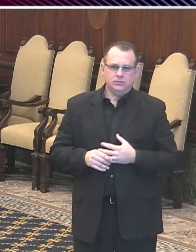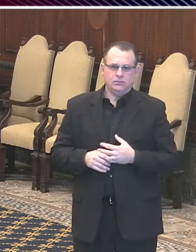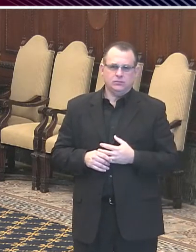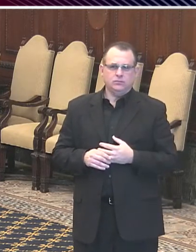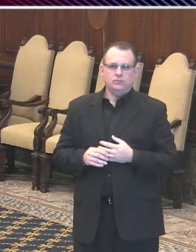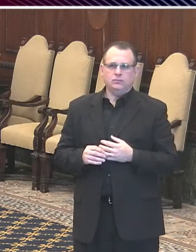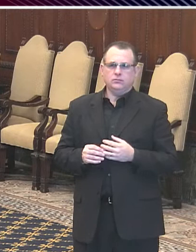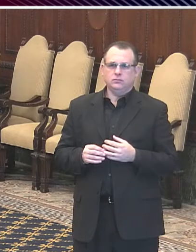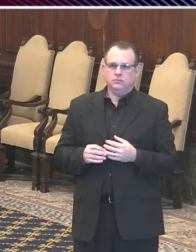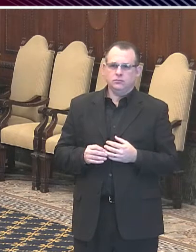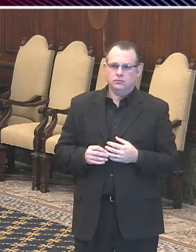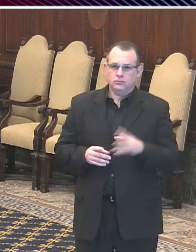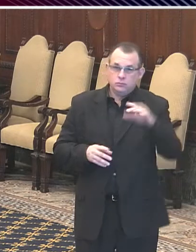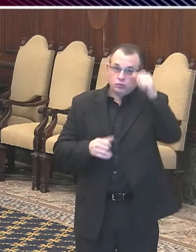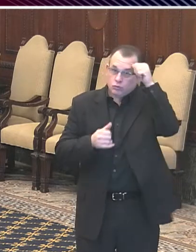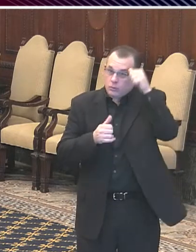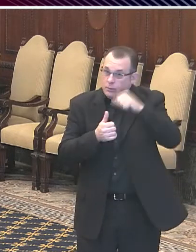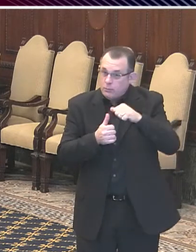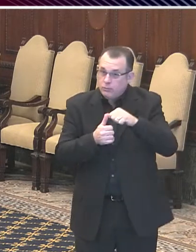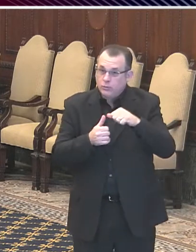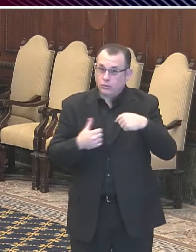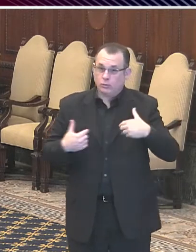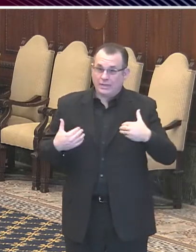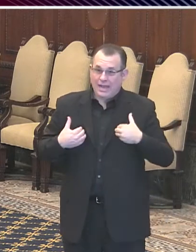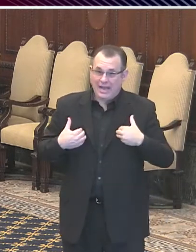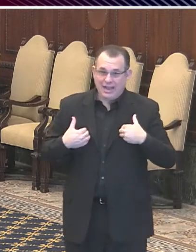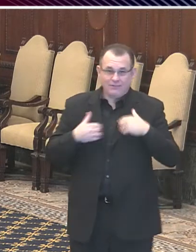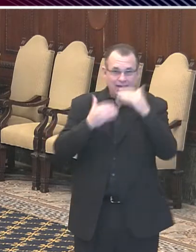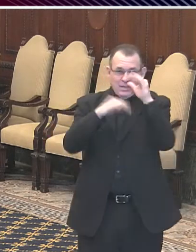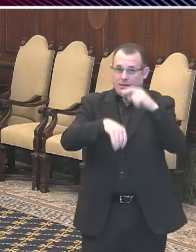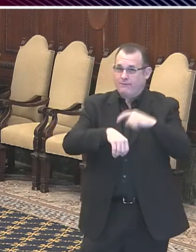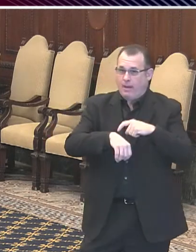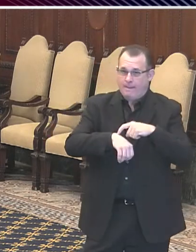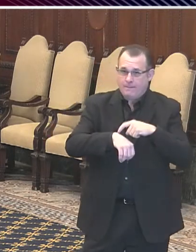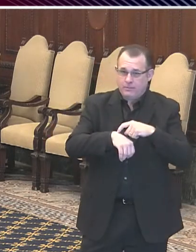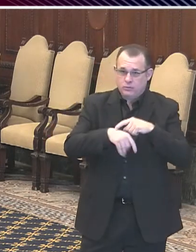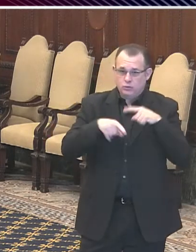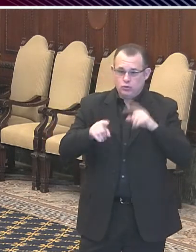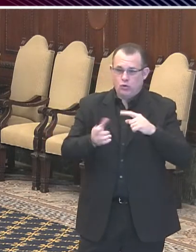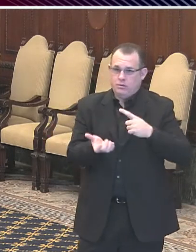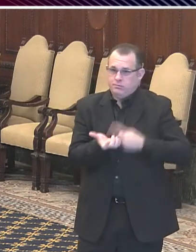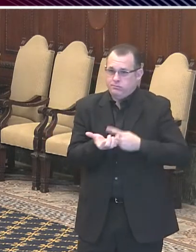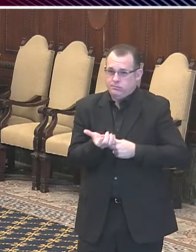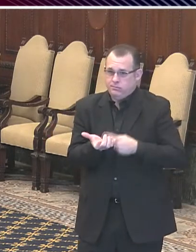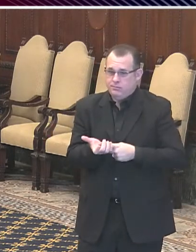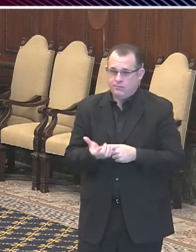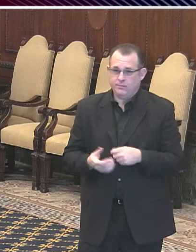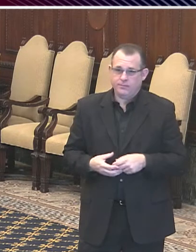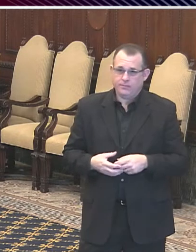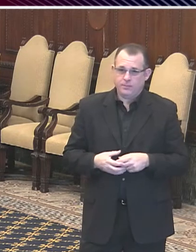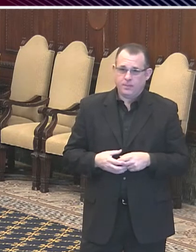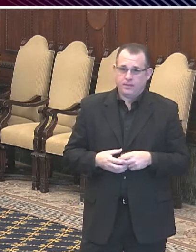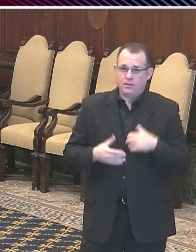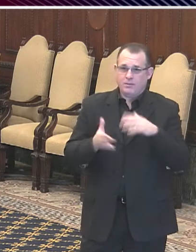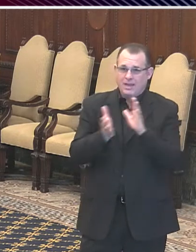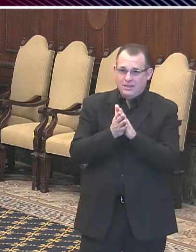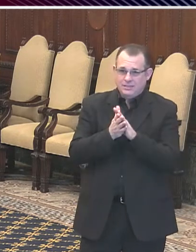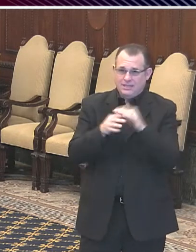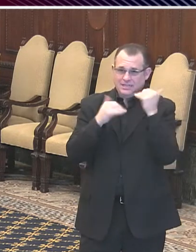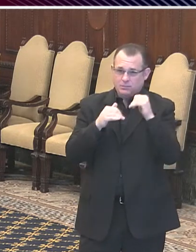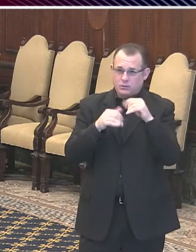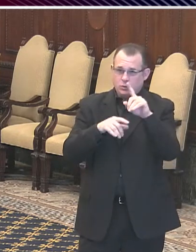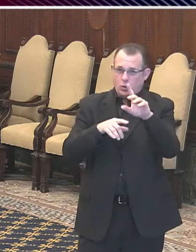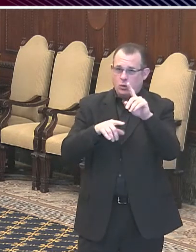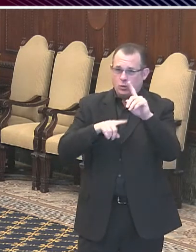Please remember, for members of the media, we do have limited time during these briefings. So we are asking you to please limit your